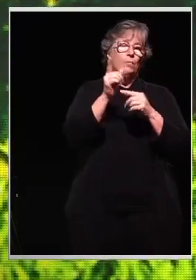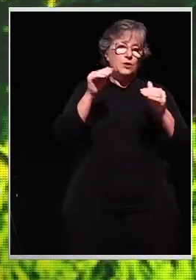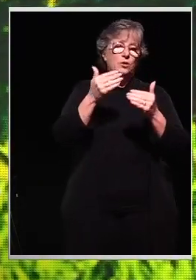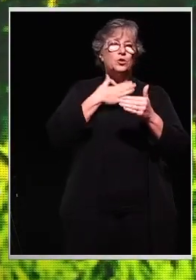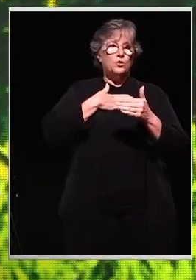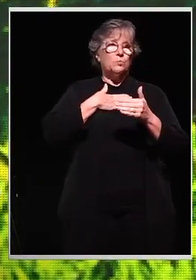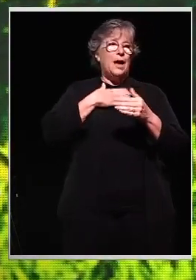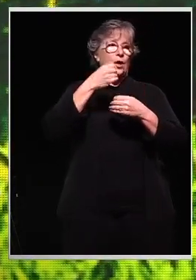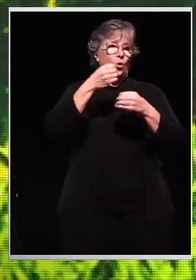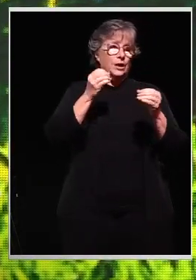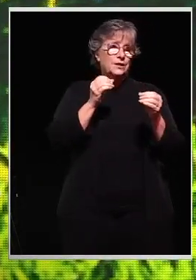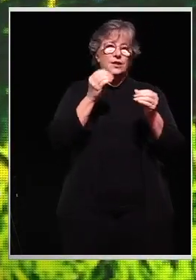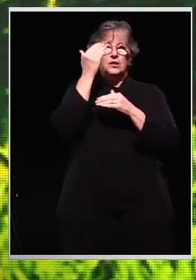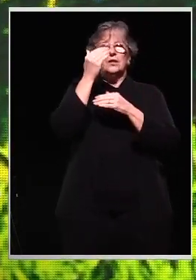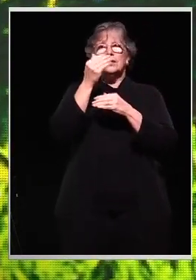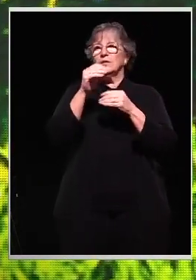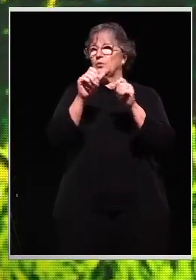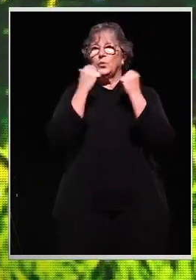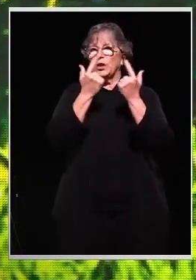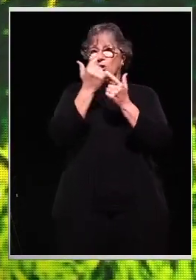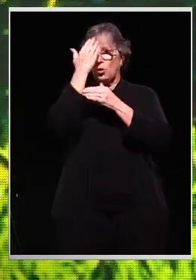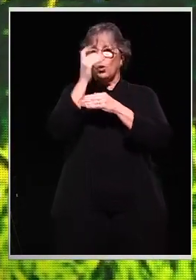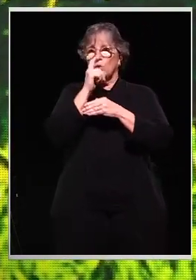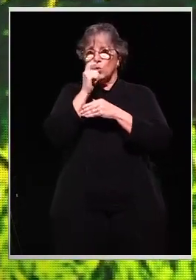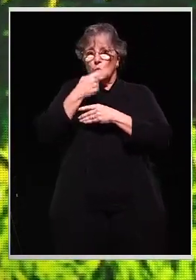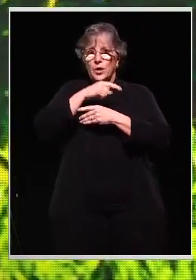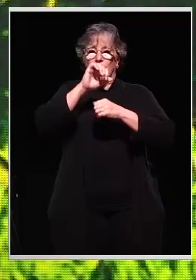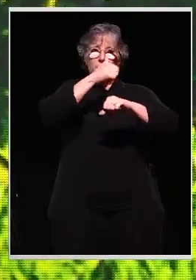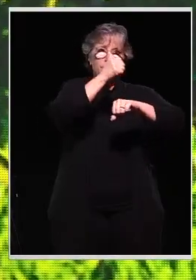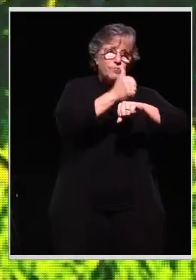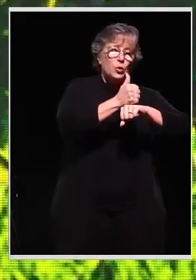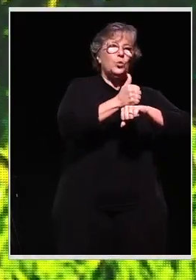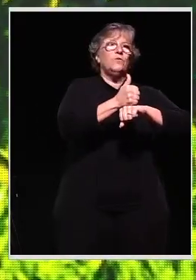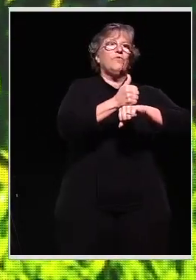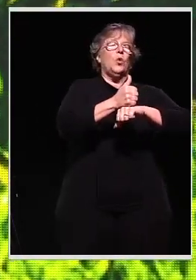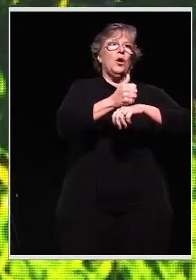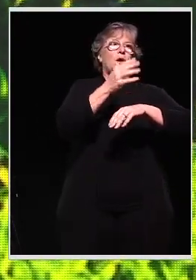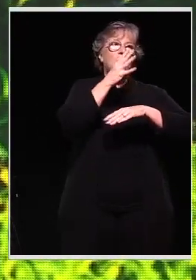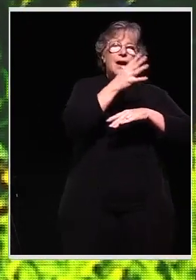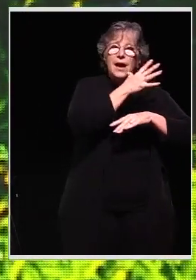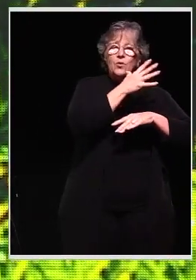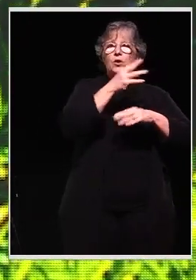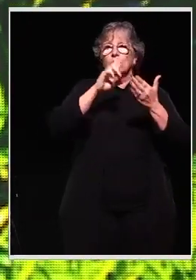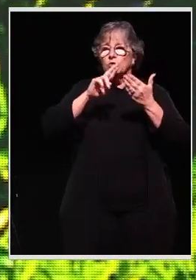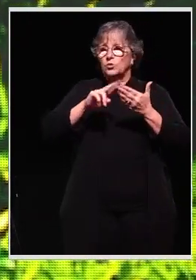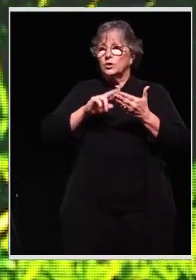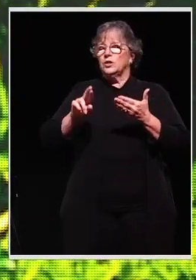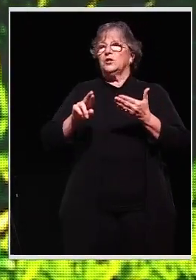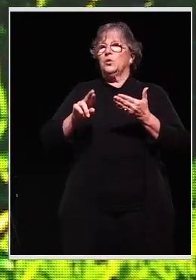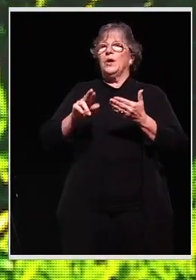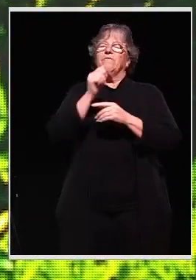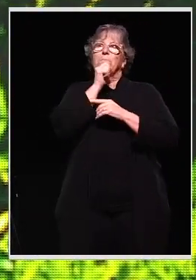organization. Not everyone knows who we are. The Foundation for Food and Agriculture Research was established by Congress and given the mandate to form public-private partnerships